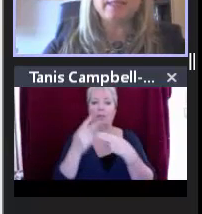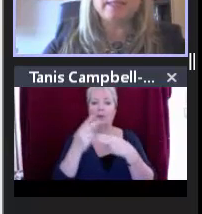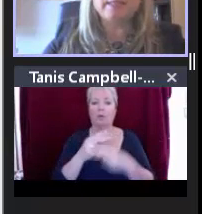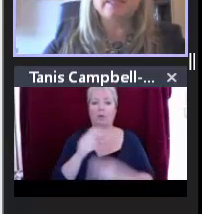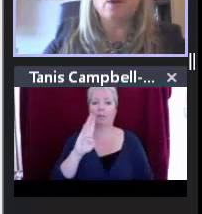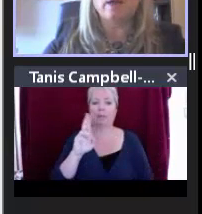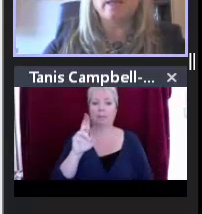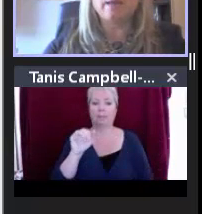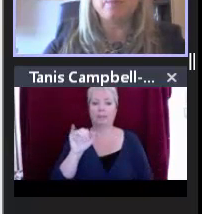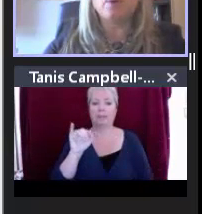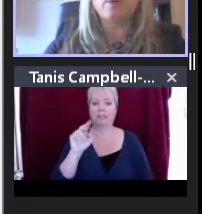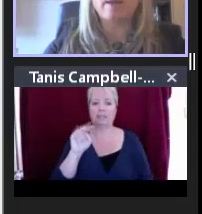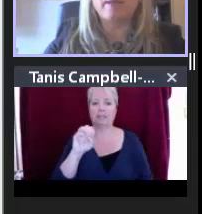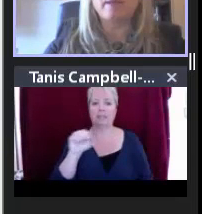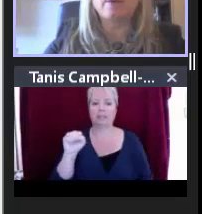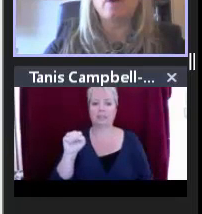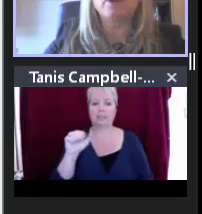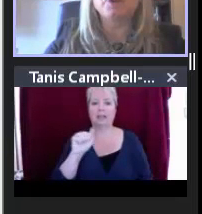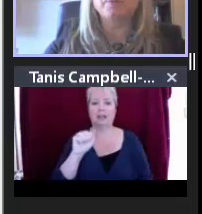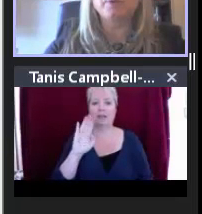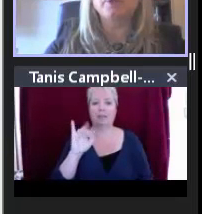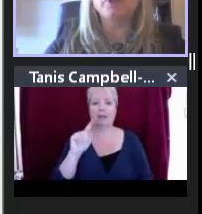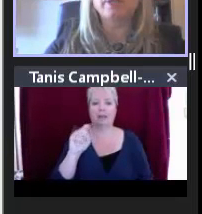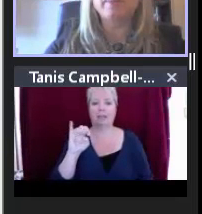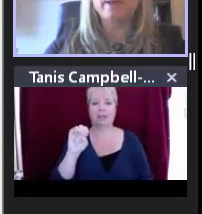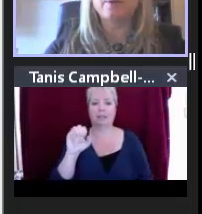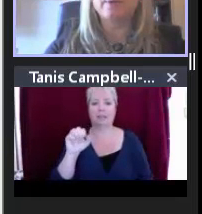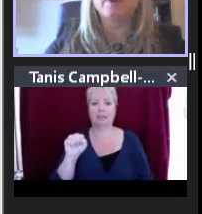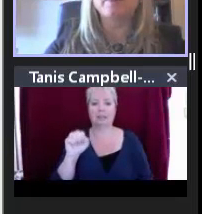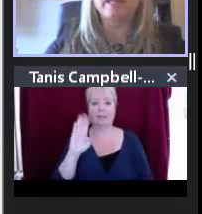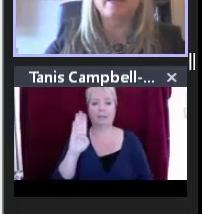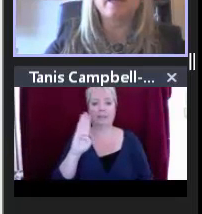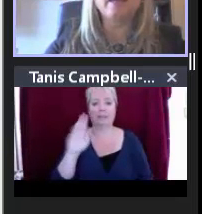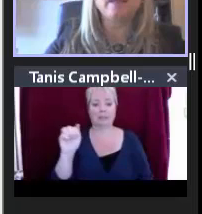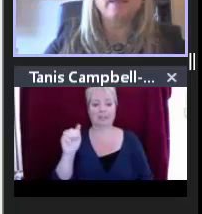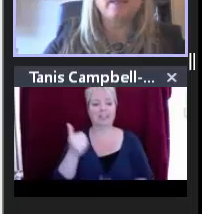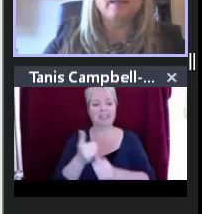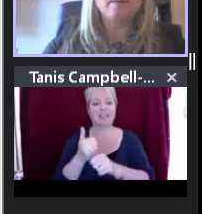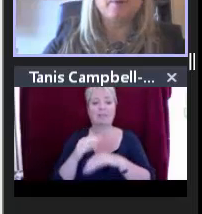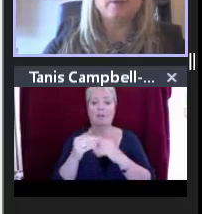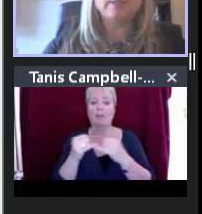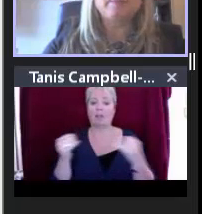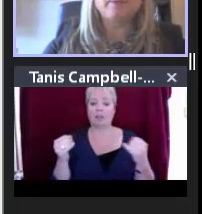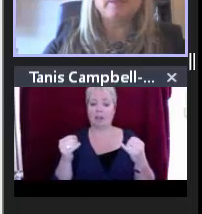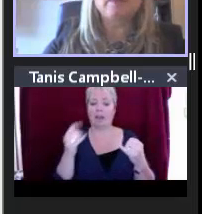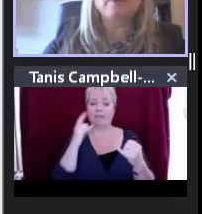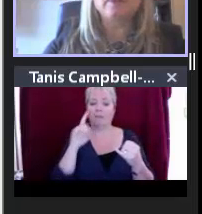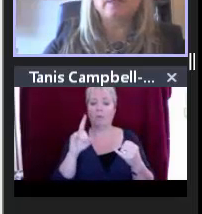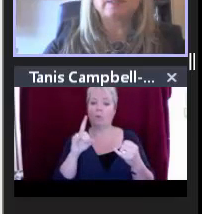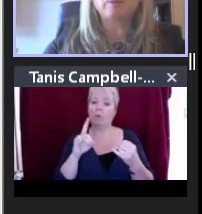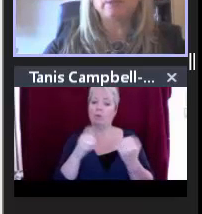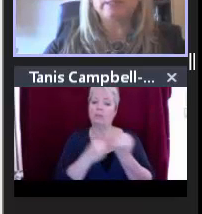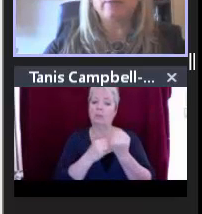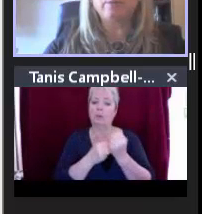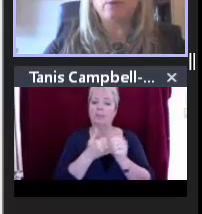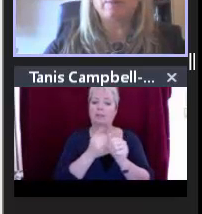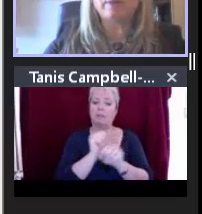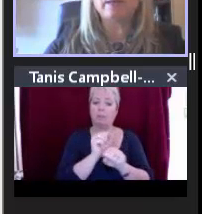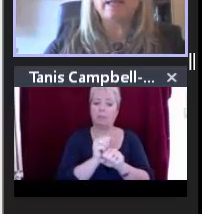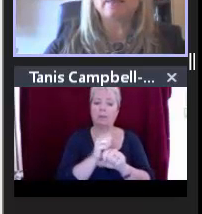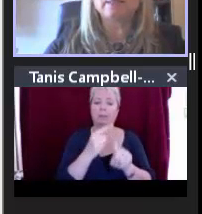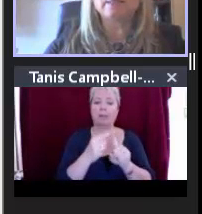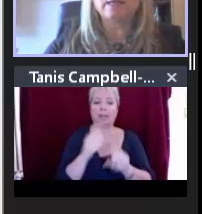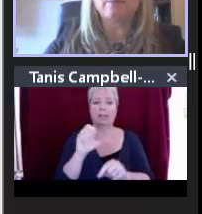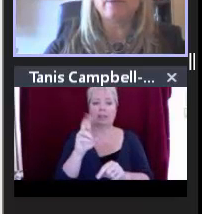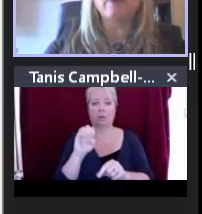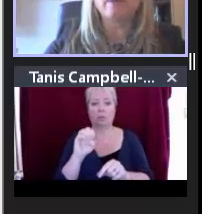Business Abilities is an online program in entrepreneurship and career planning. Participants first explore